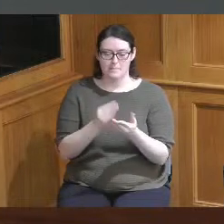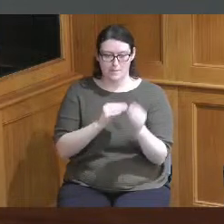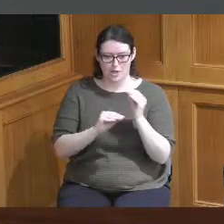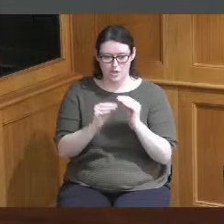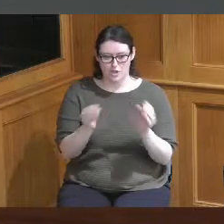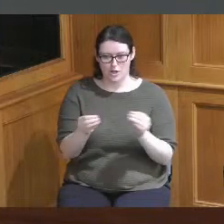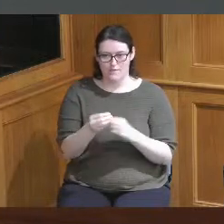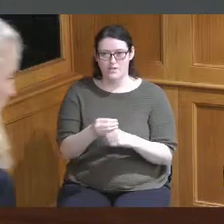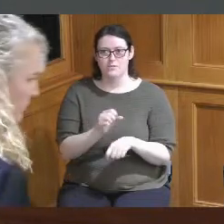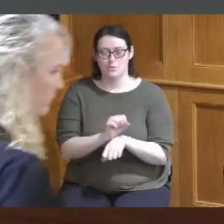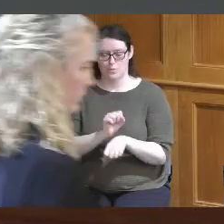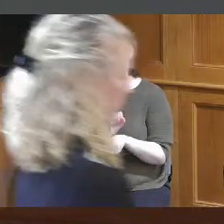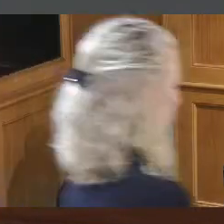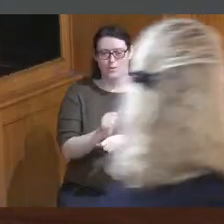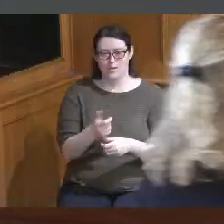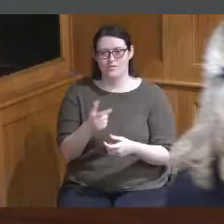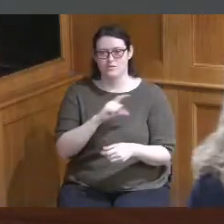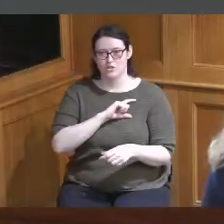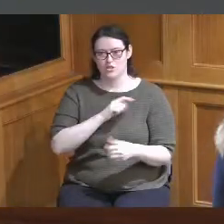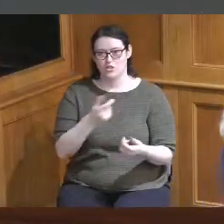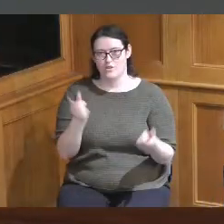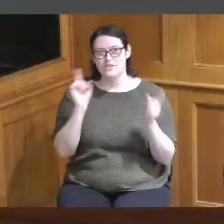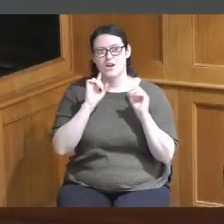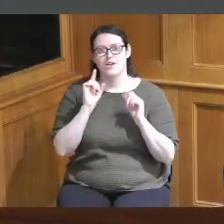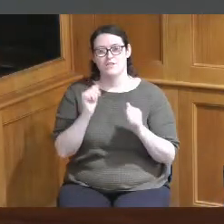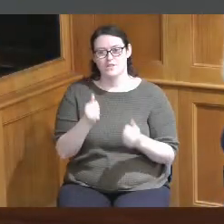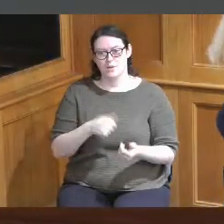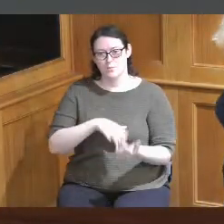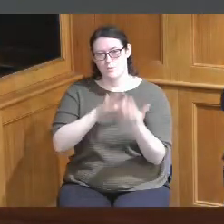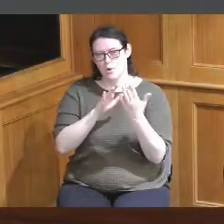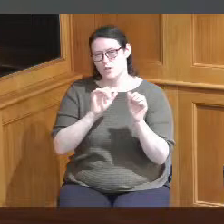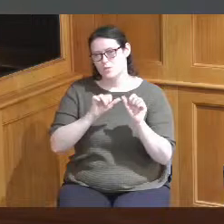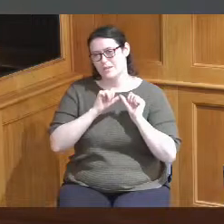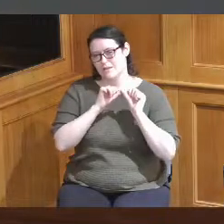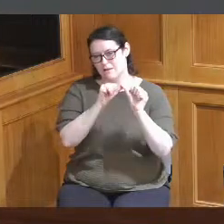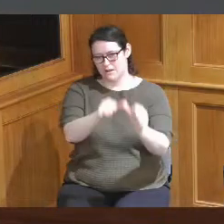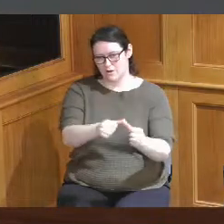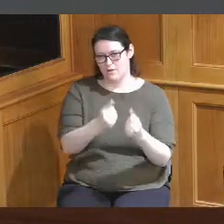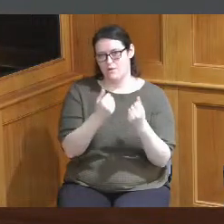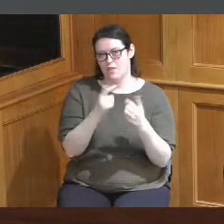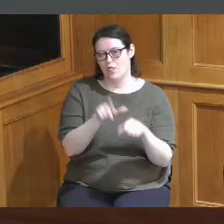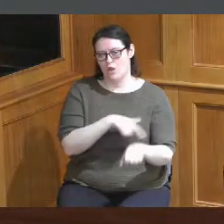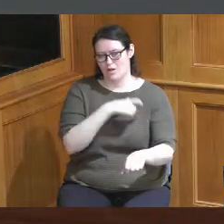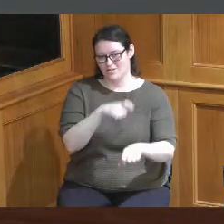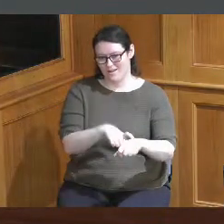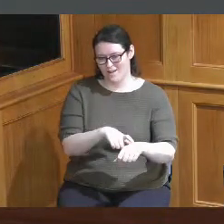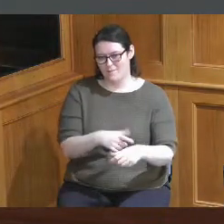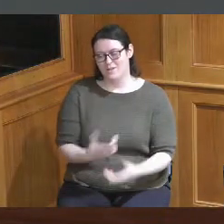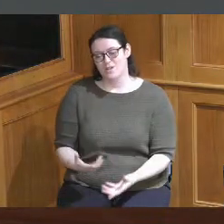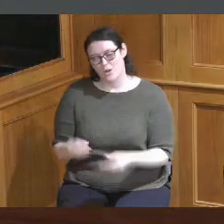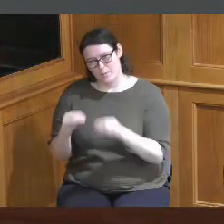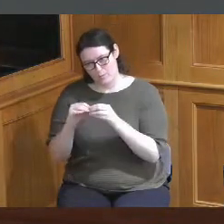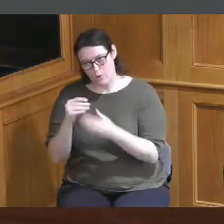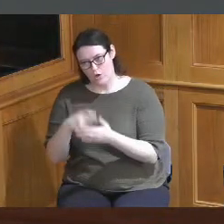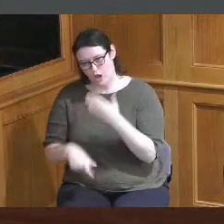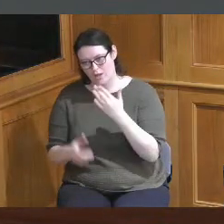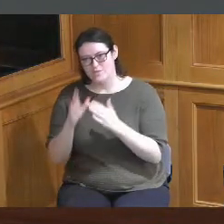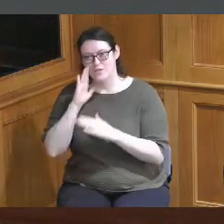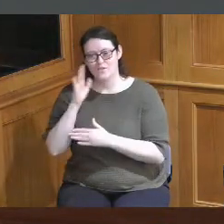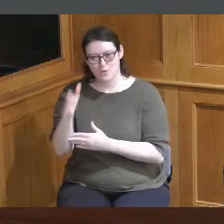with the Sheriff's Office on an approach to this that is sustainable. There are more costs to the program in the